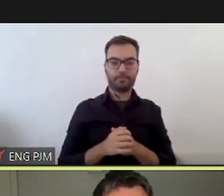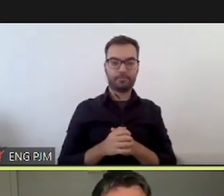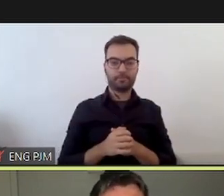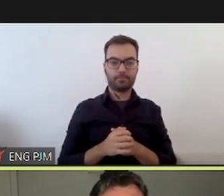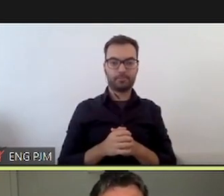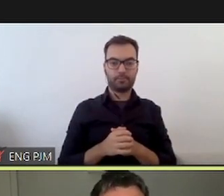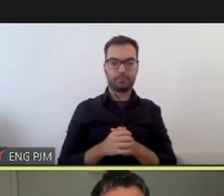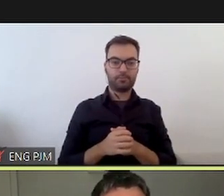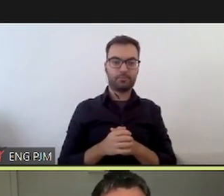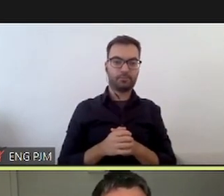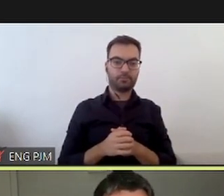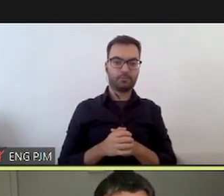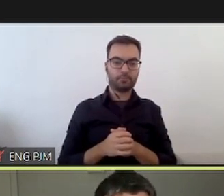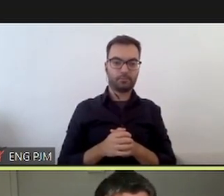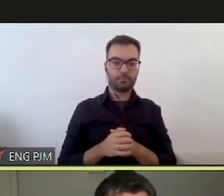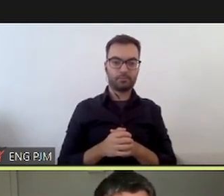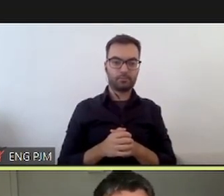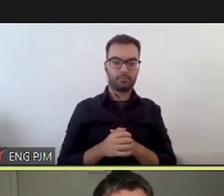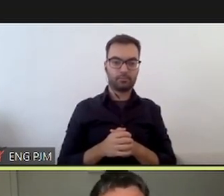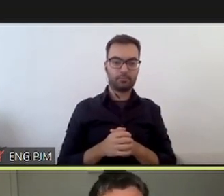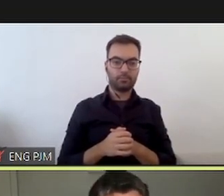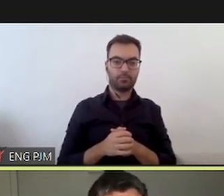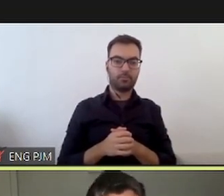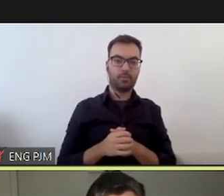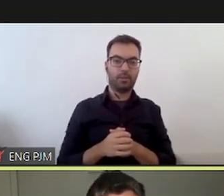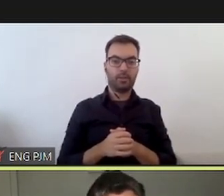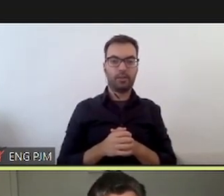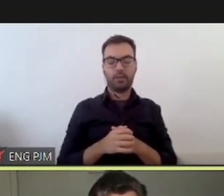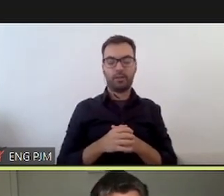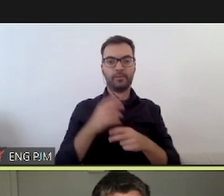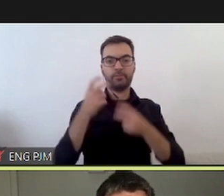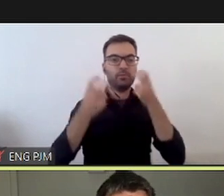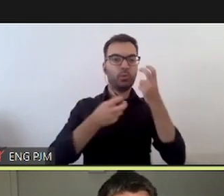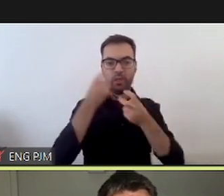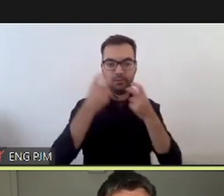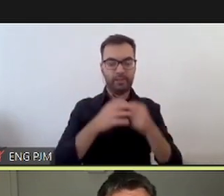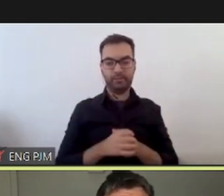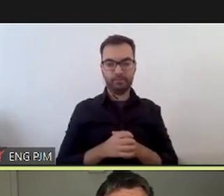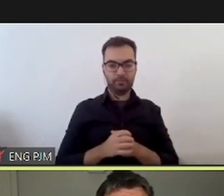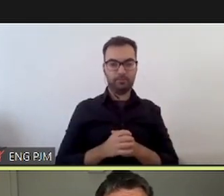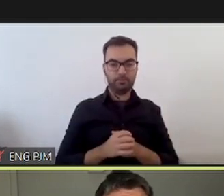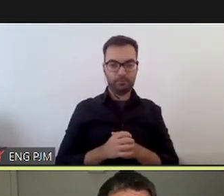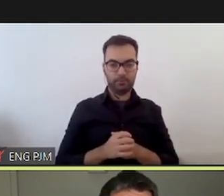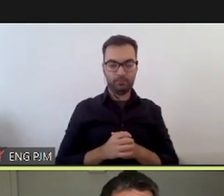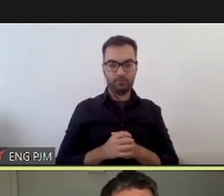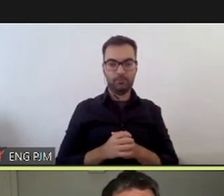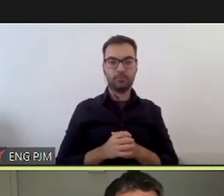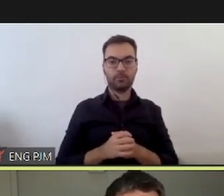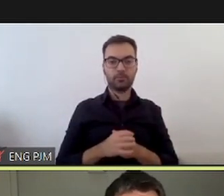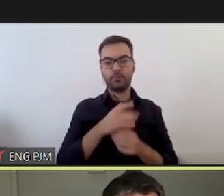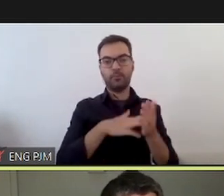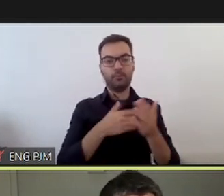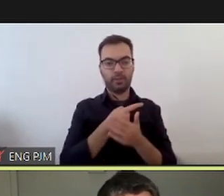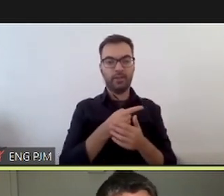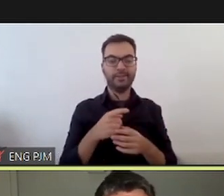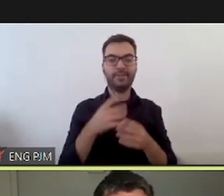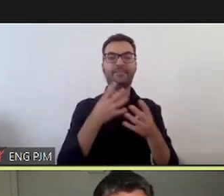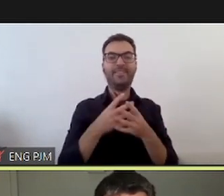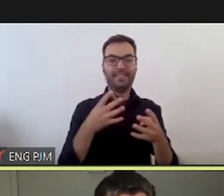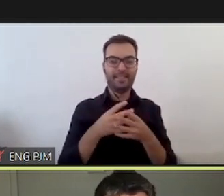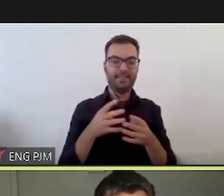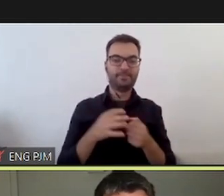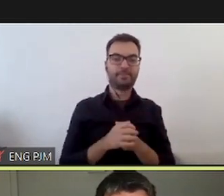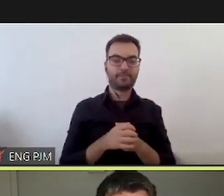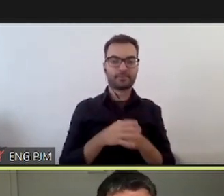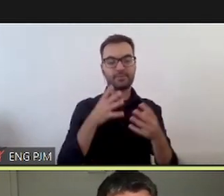it might be some search criteria. So for example, we can have here, we're having the filters, we're having